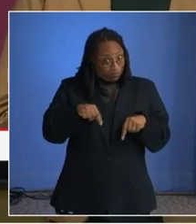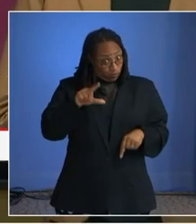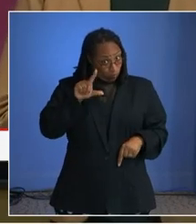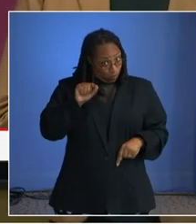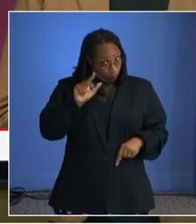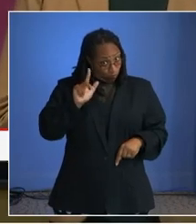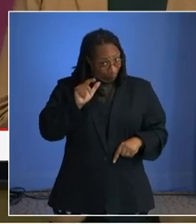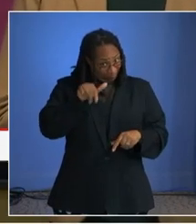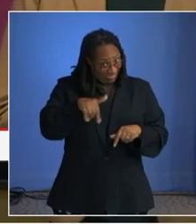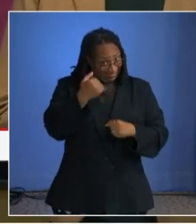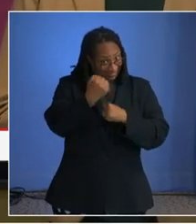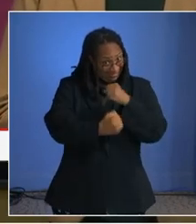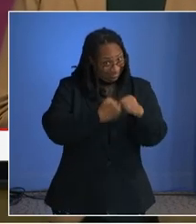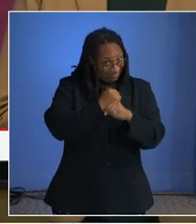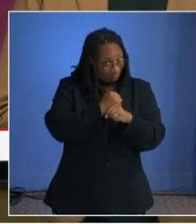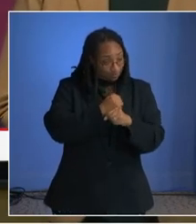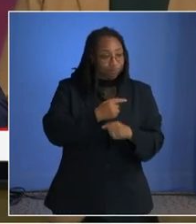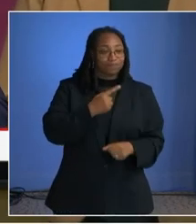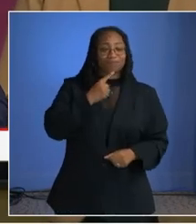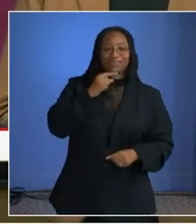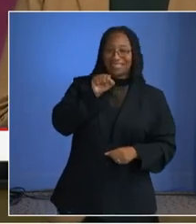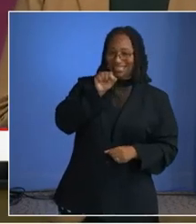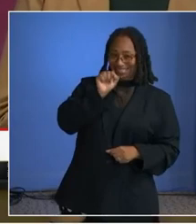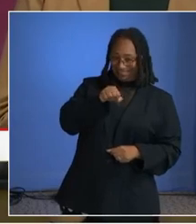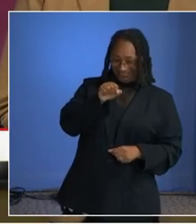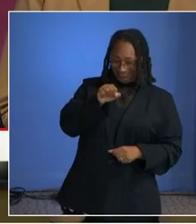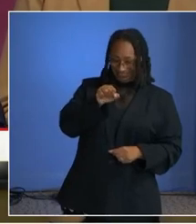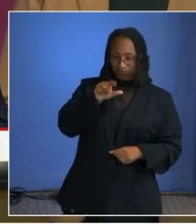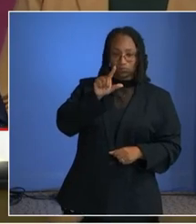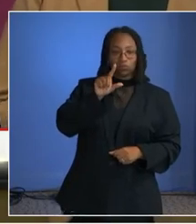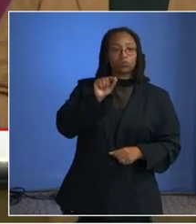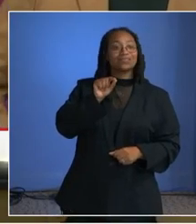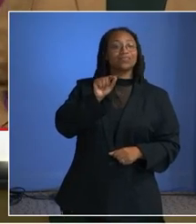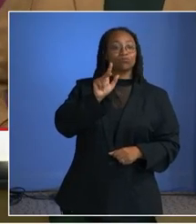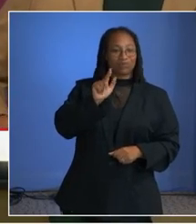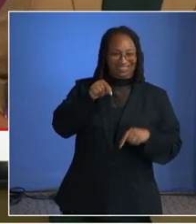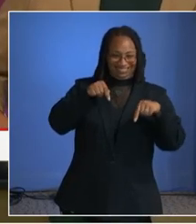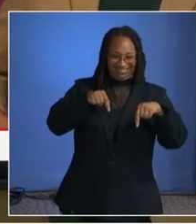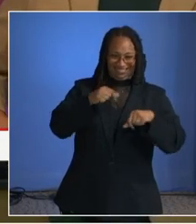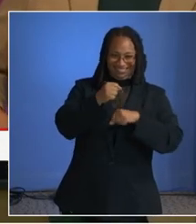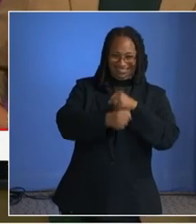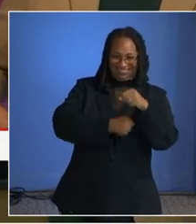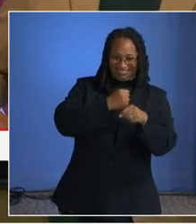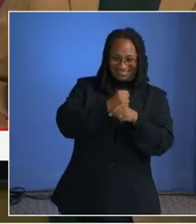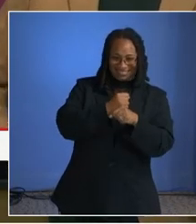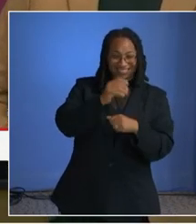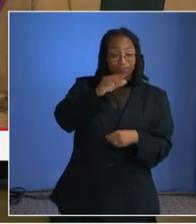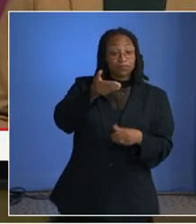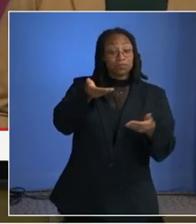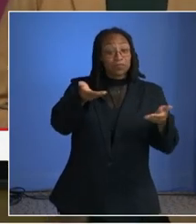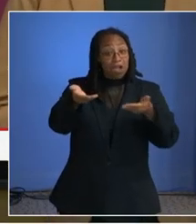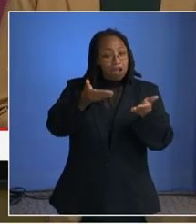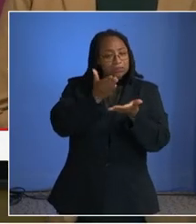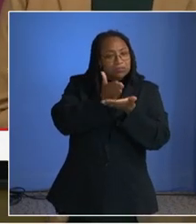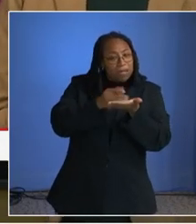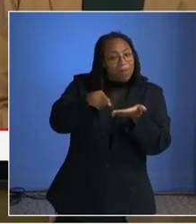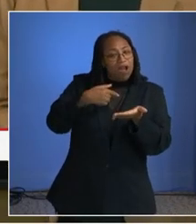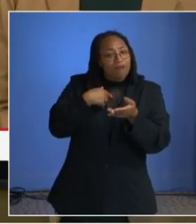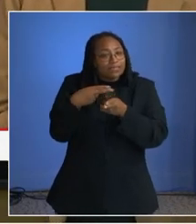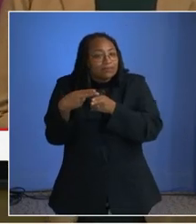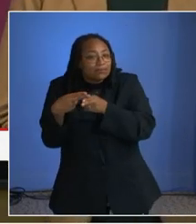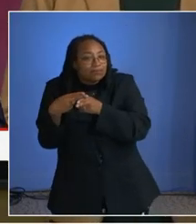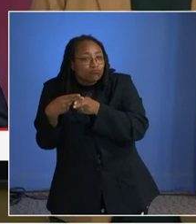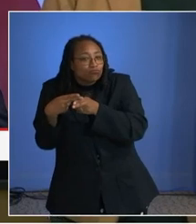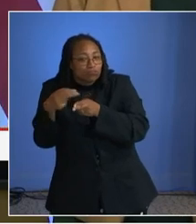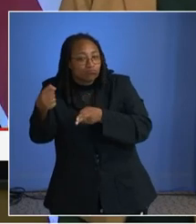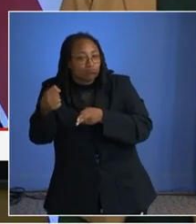for 2023, that would be the total number of new hires. The flip side to that number of how many people departed DC government in